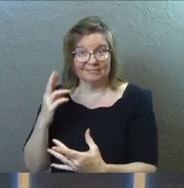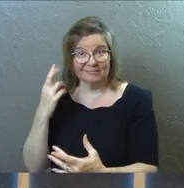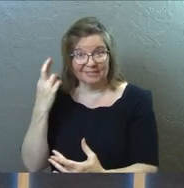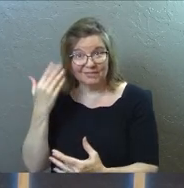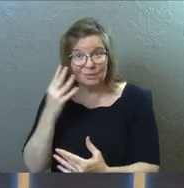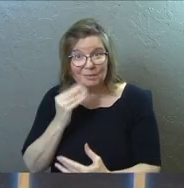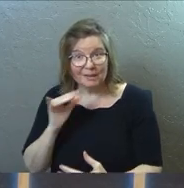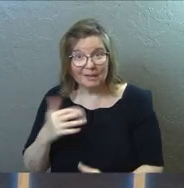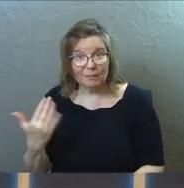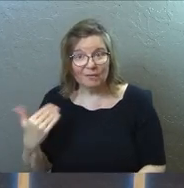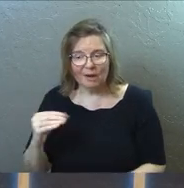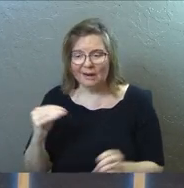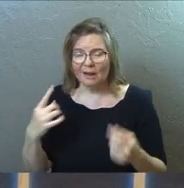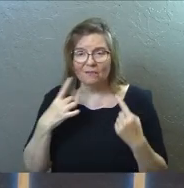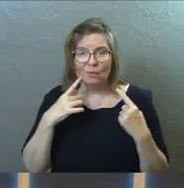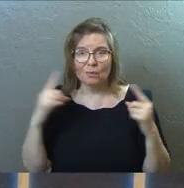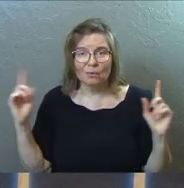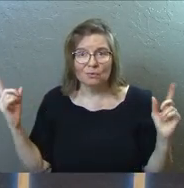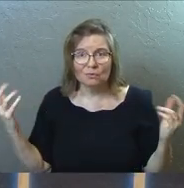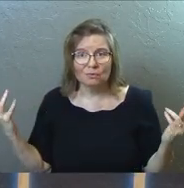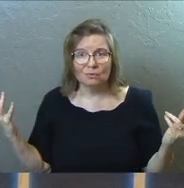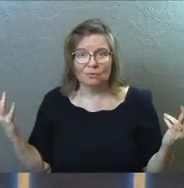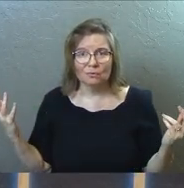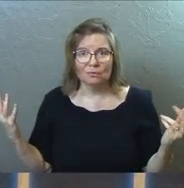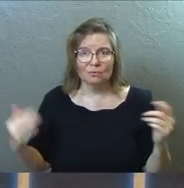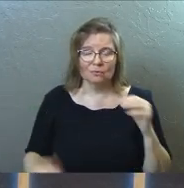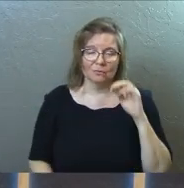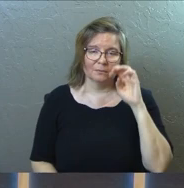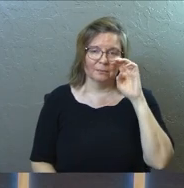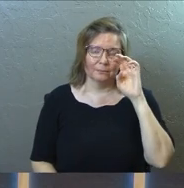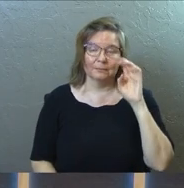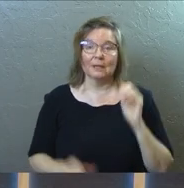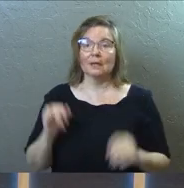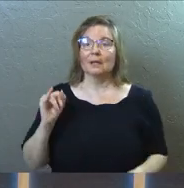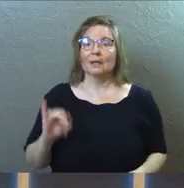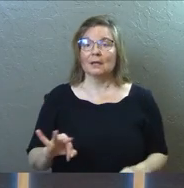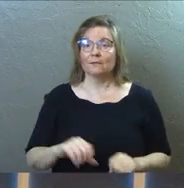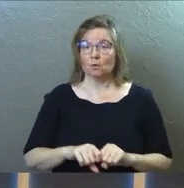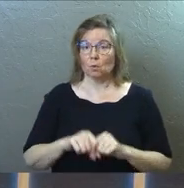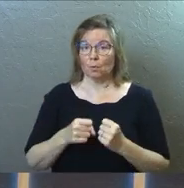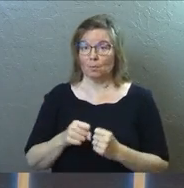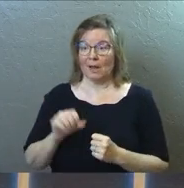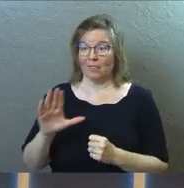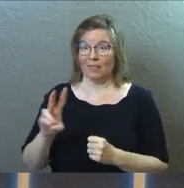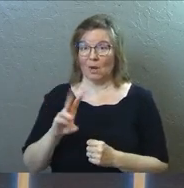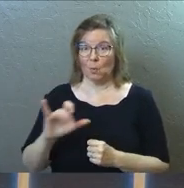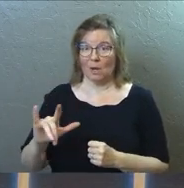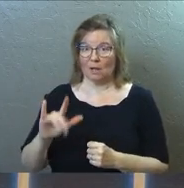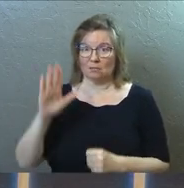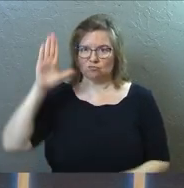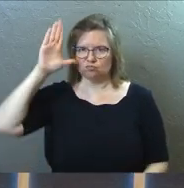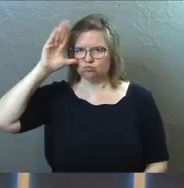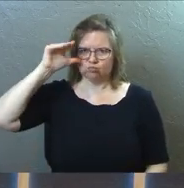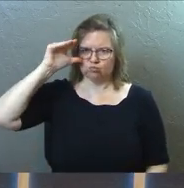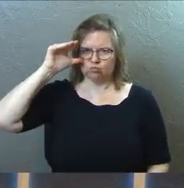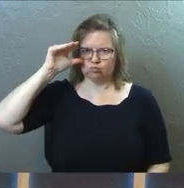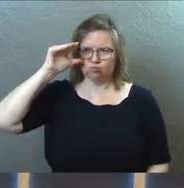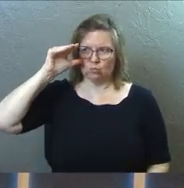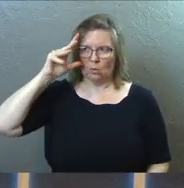And none of it works. And even if you break their will, green